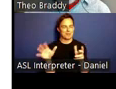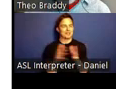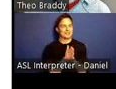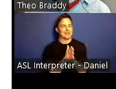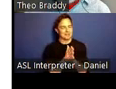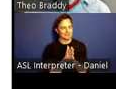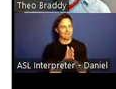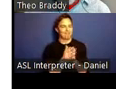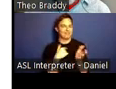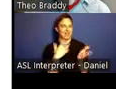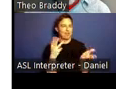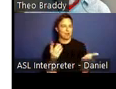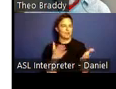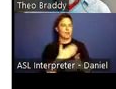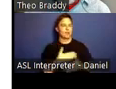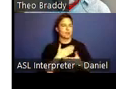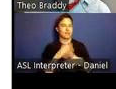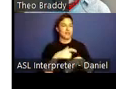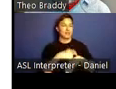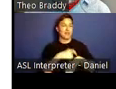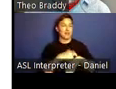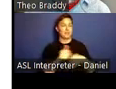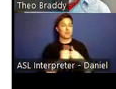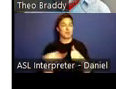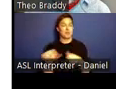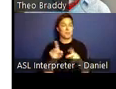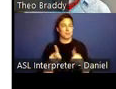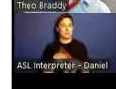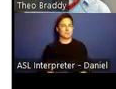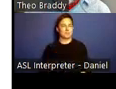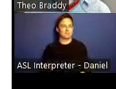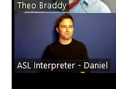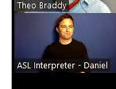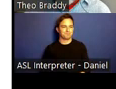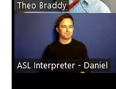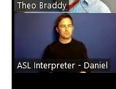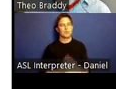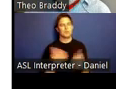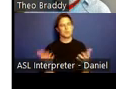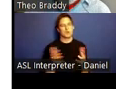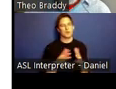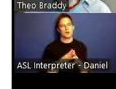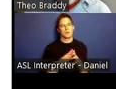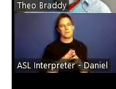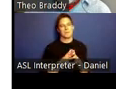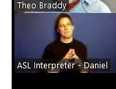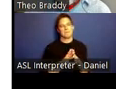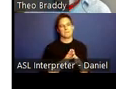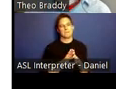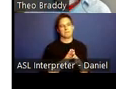just would have appreciated that time being with those individuals. And so